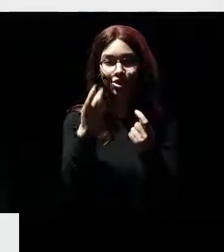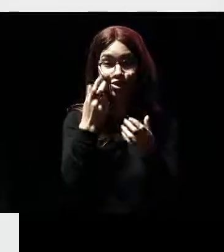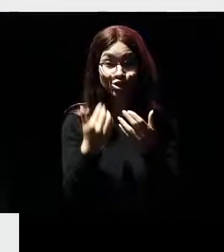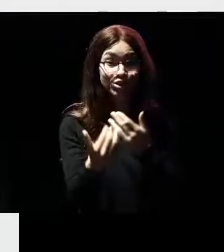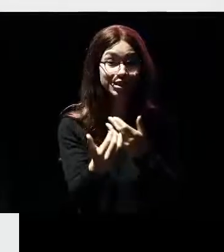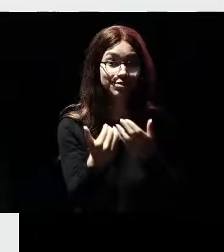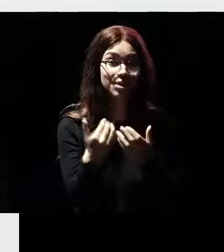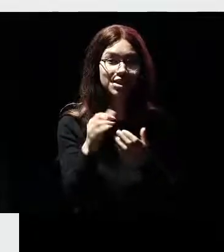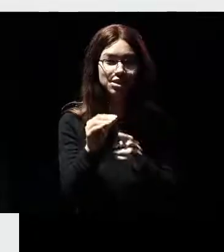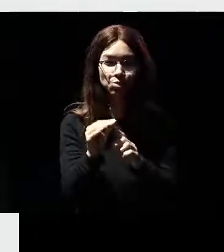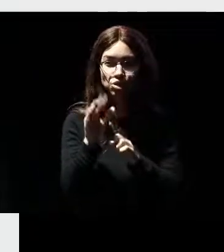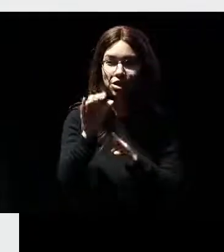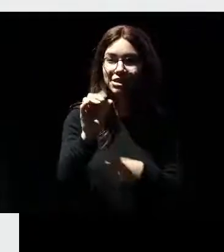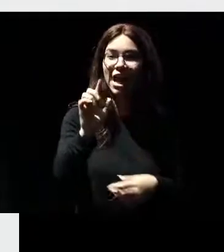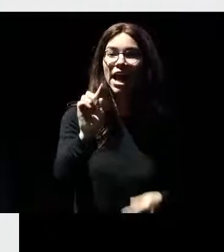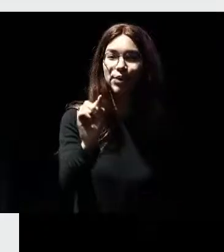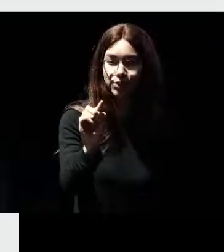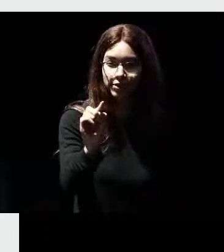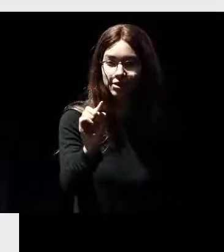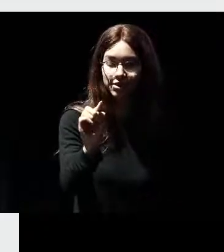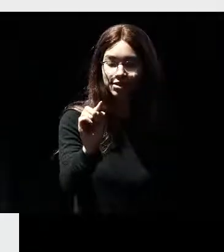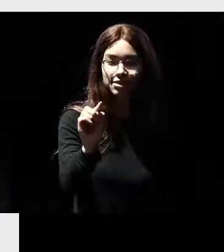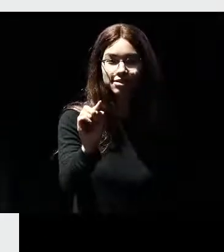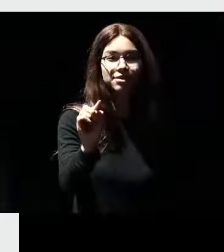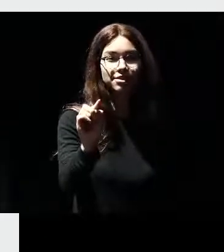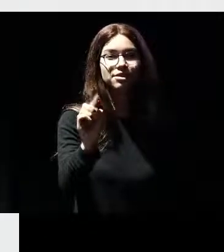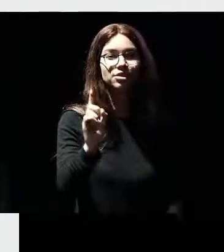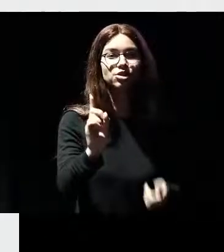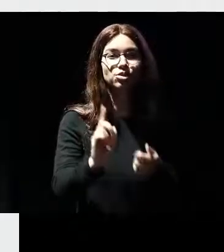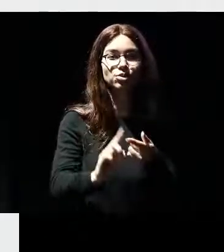transparency project out to